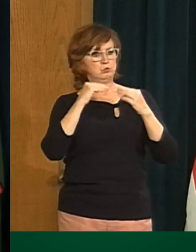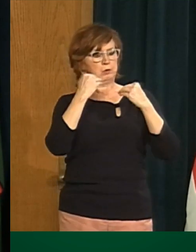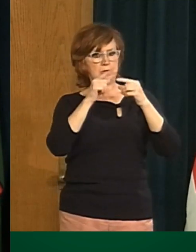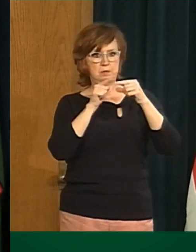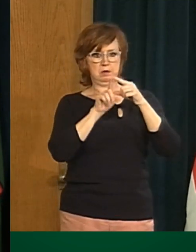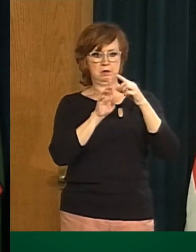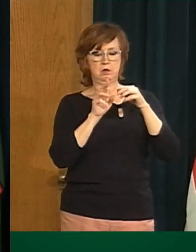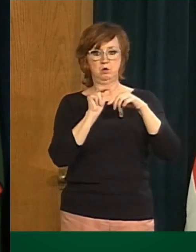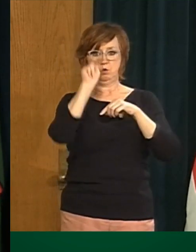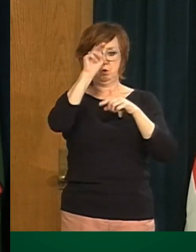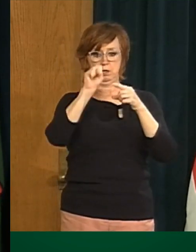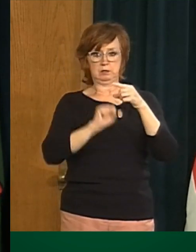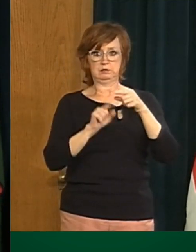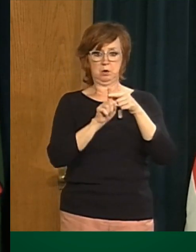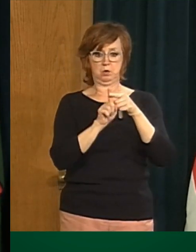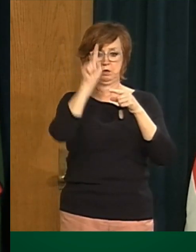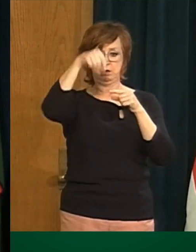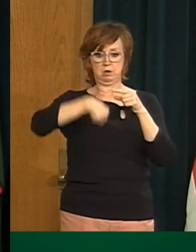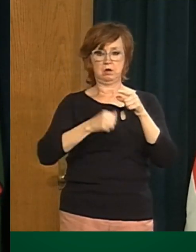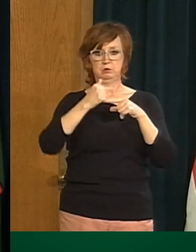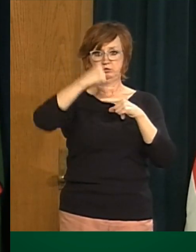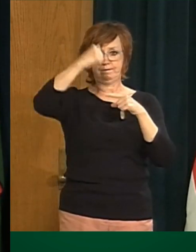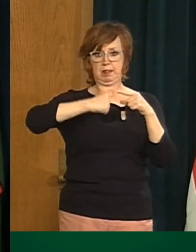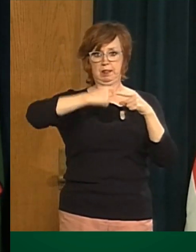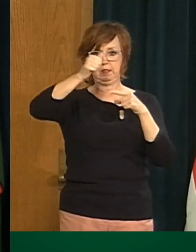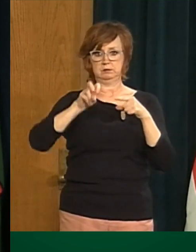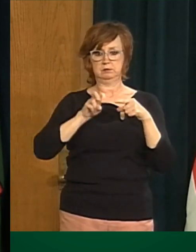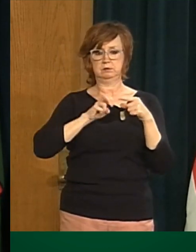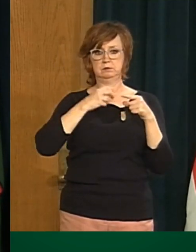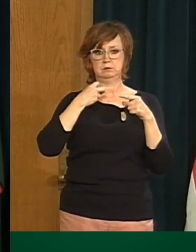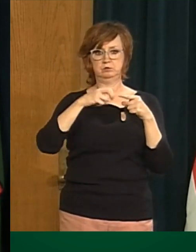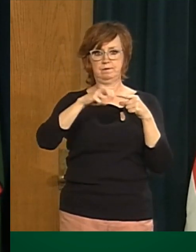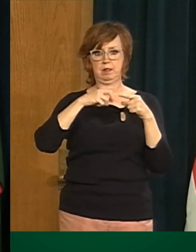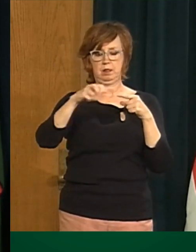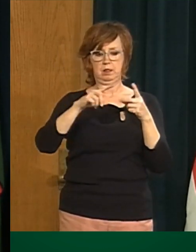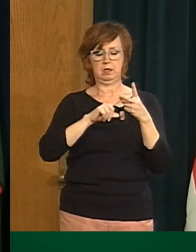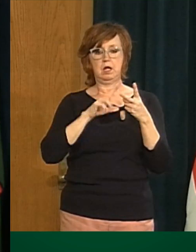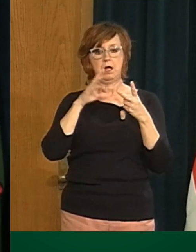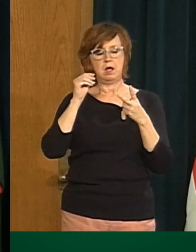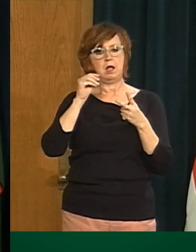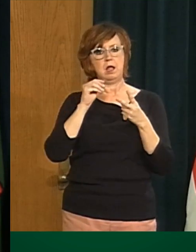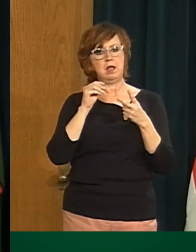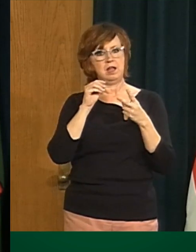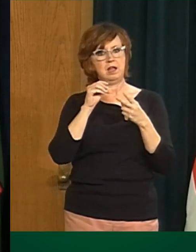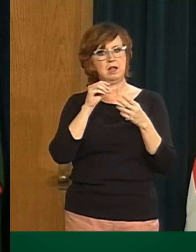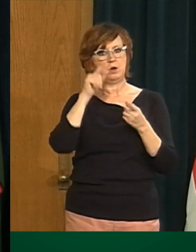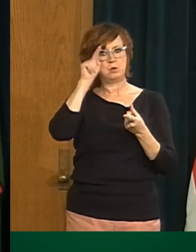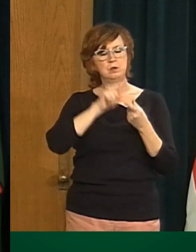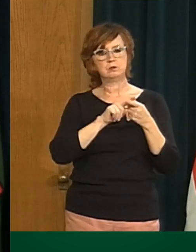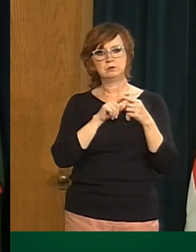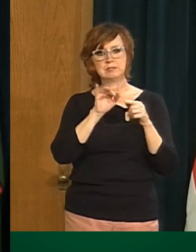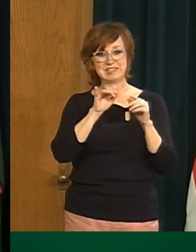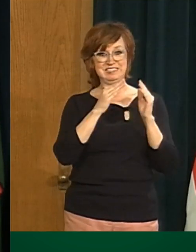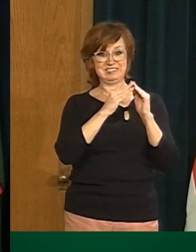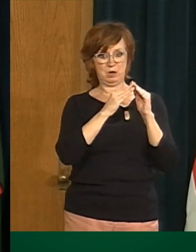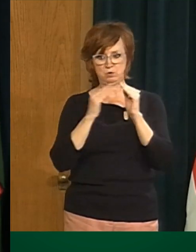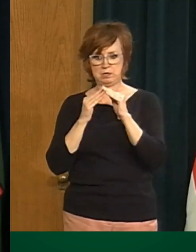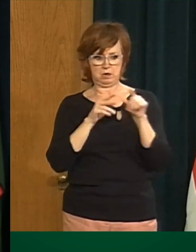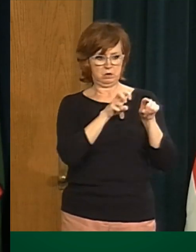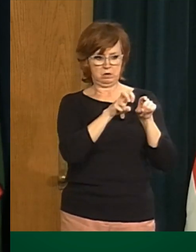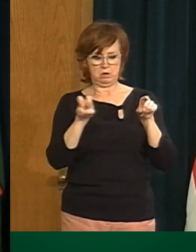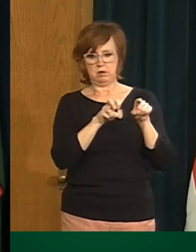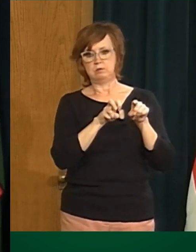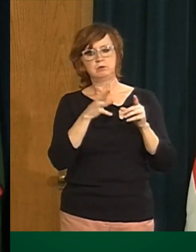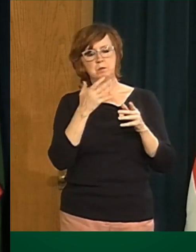non-essential north and south travel, but we are limiting the travel between the communities so that we can curb the spread of this virus. And how we